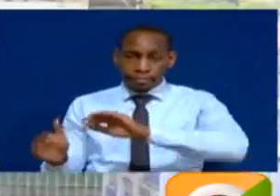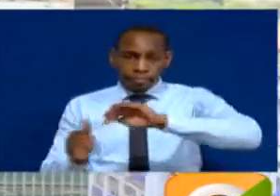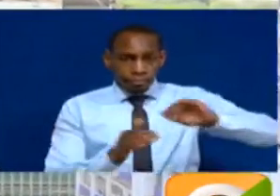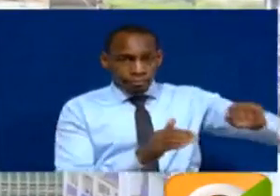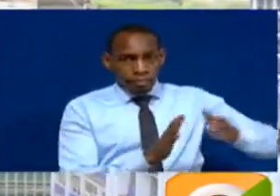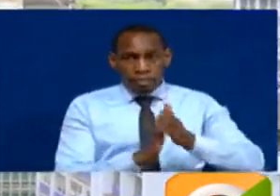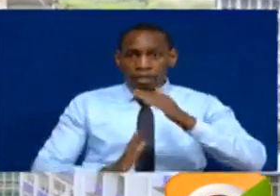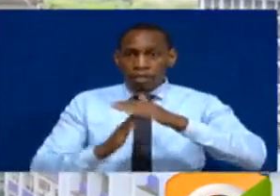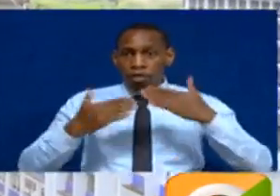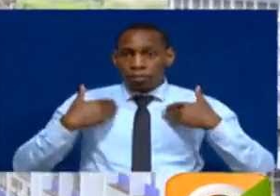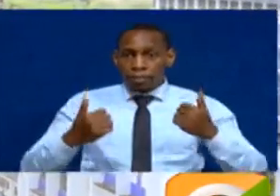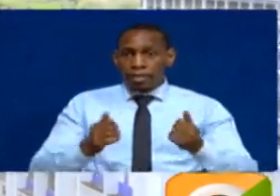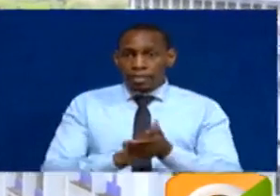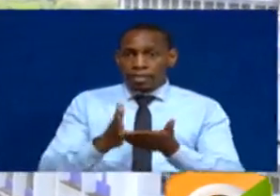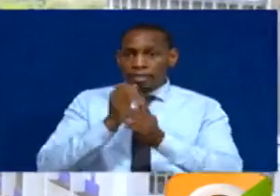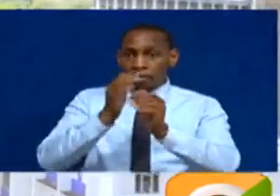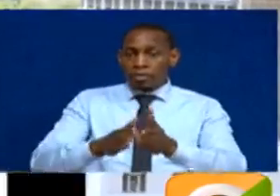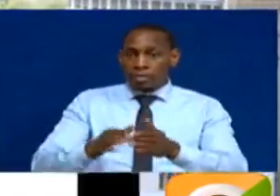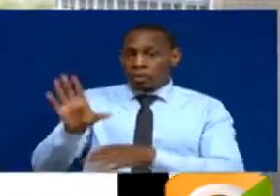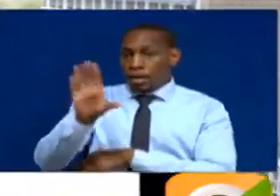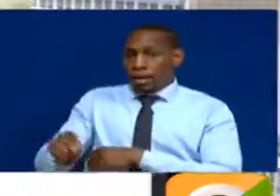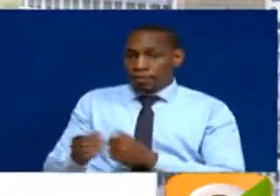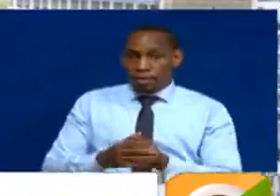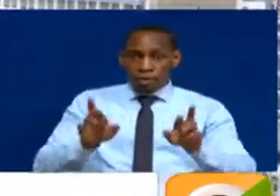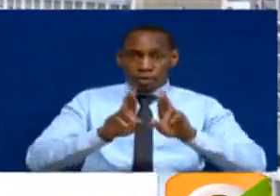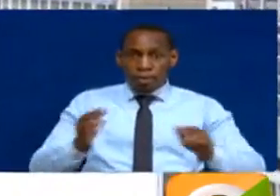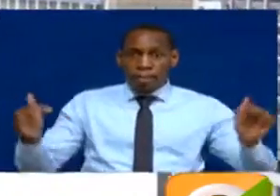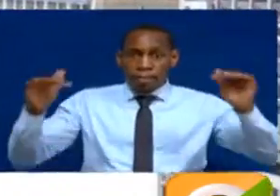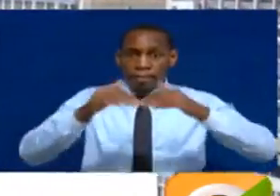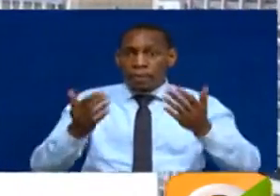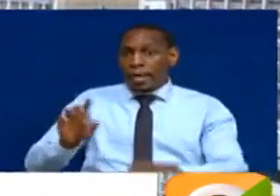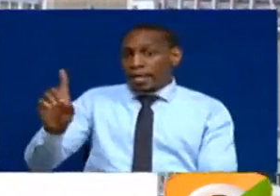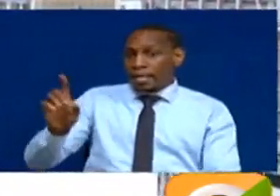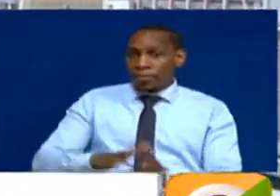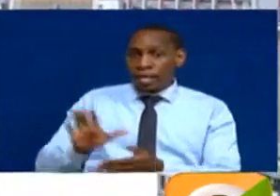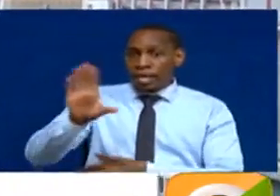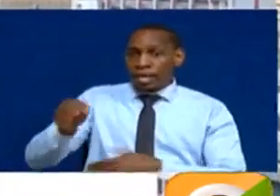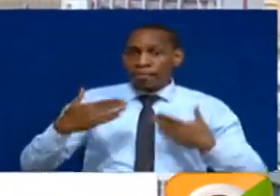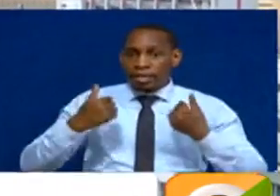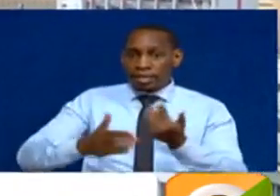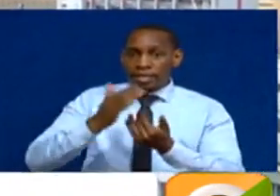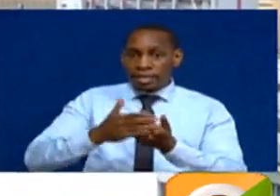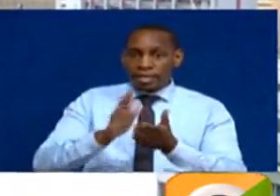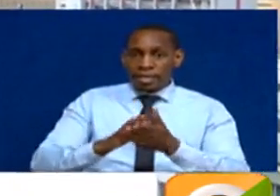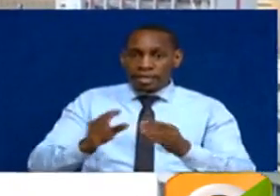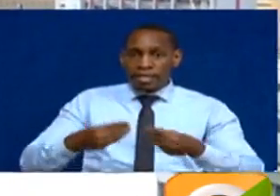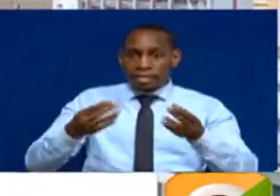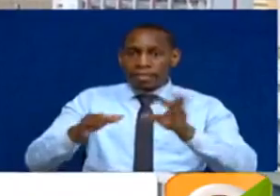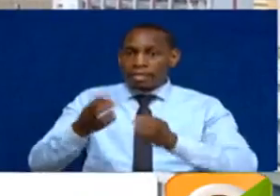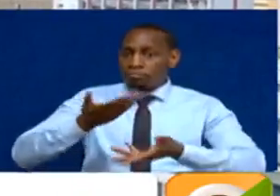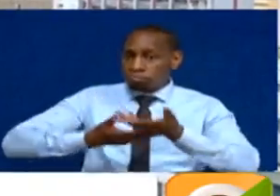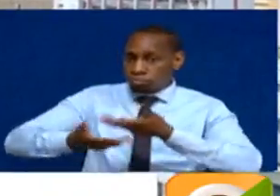Elsewhere, top health and tech stakeholders in the continent are set to convene in Nairobi for the Africa Healthcare Supply Chain